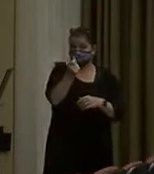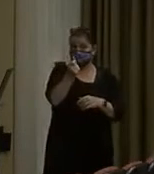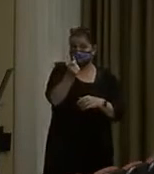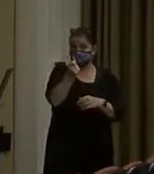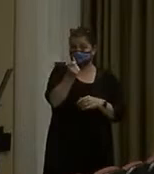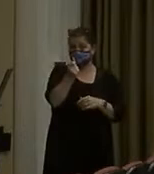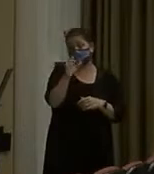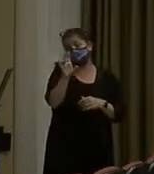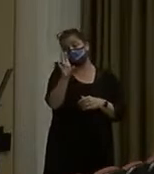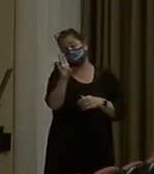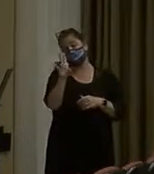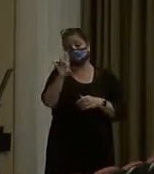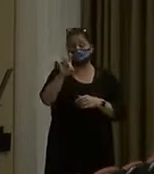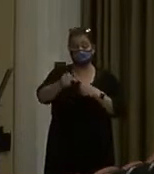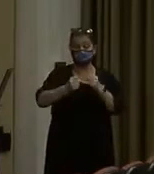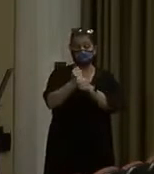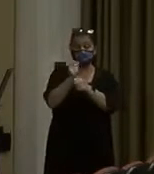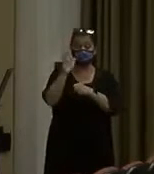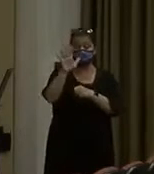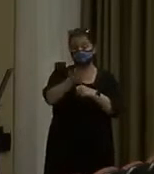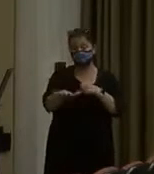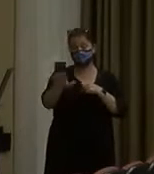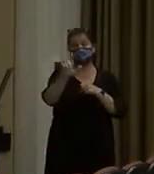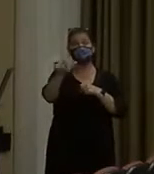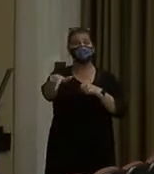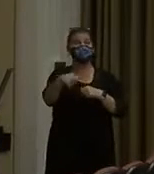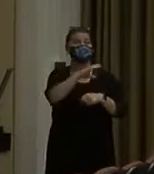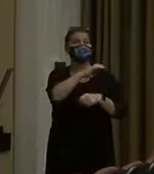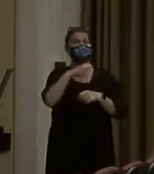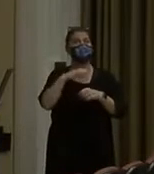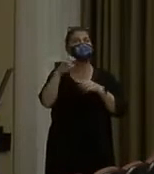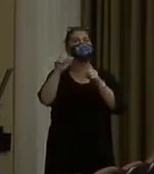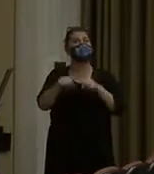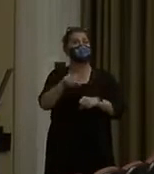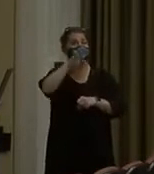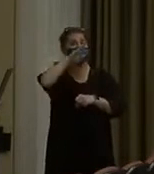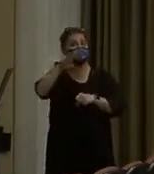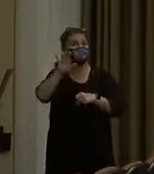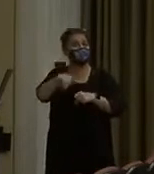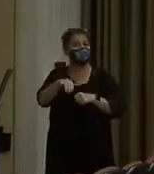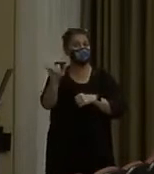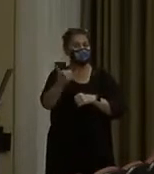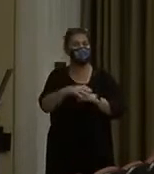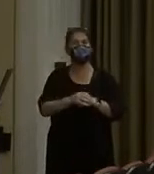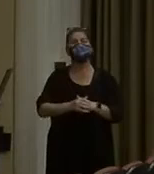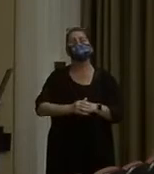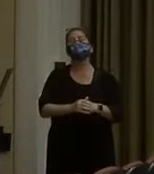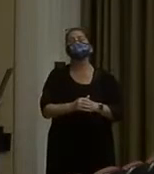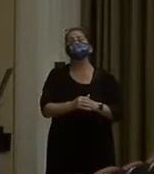8 years later, Congress was able to ignore that argument